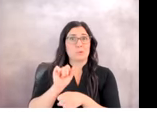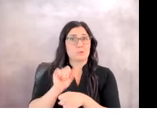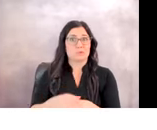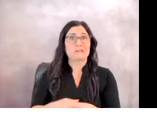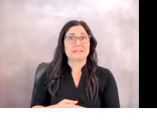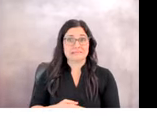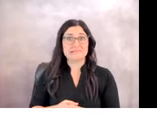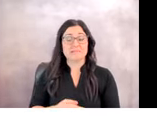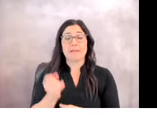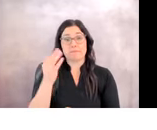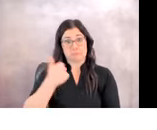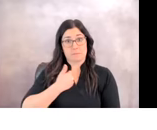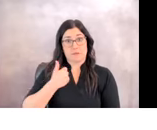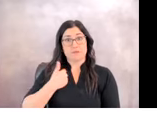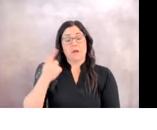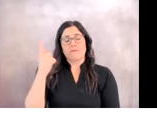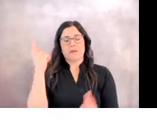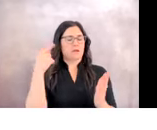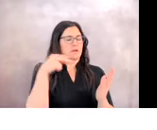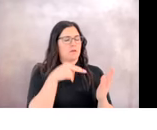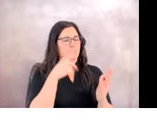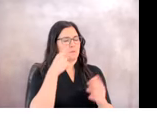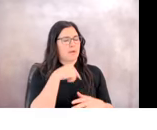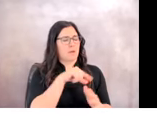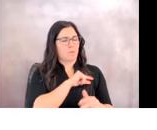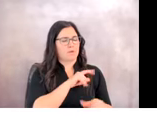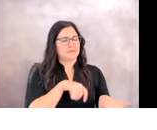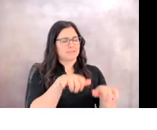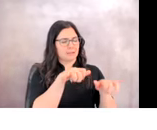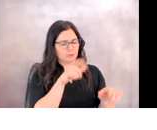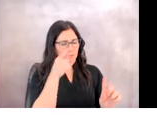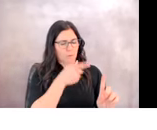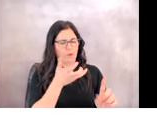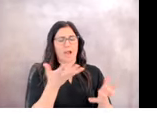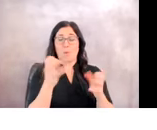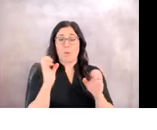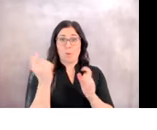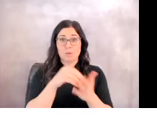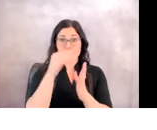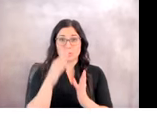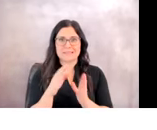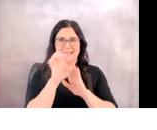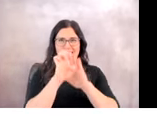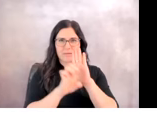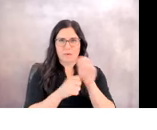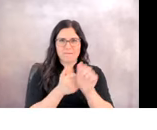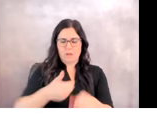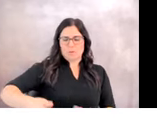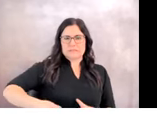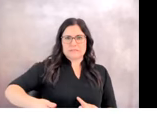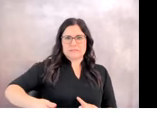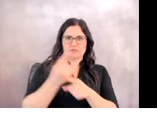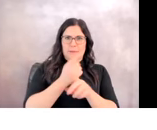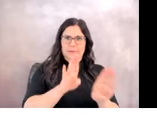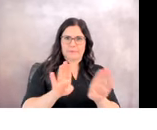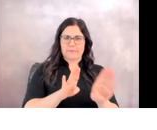But if I go back to my quality standards, I want my students to be ethical. And I want the students that have